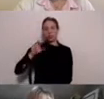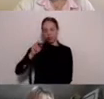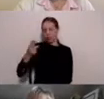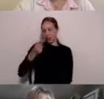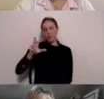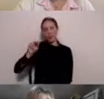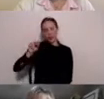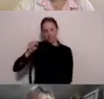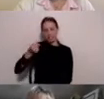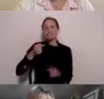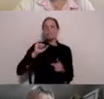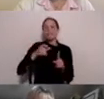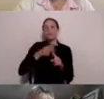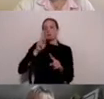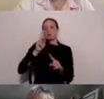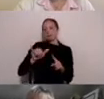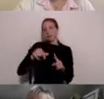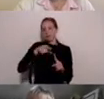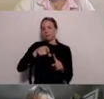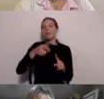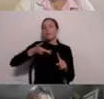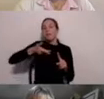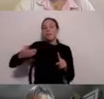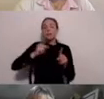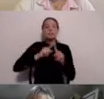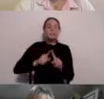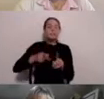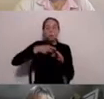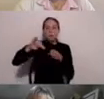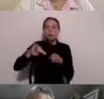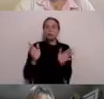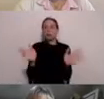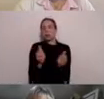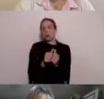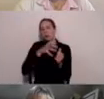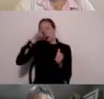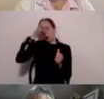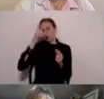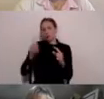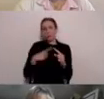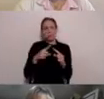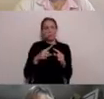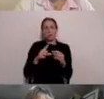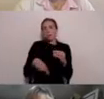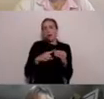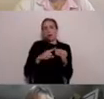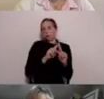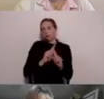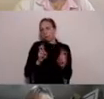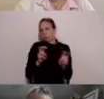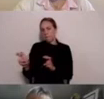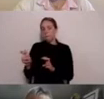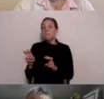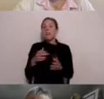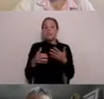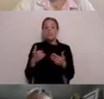invited professionals to talk with parents about different topics. They even had an event where deaf, hard of hearing kids interviewed an